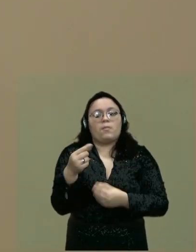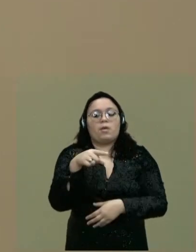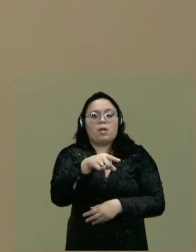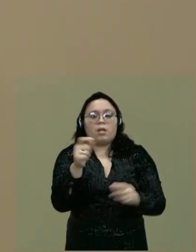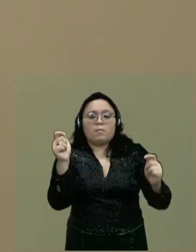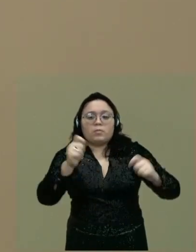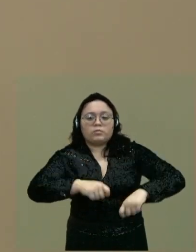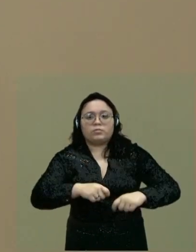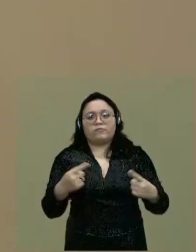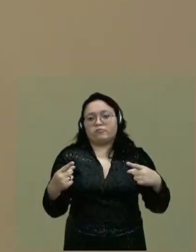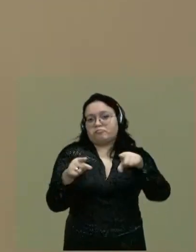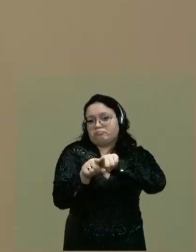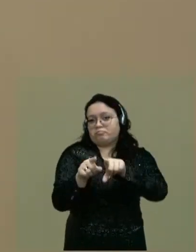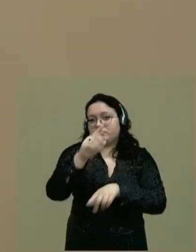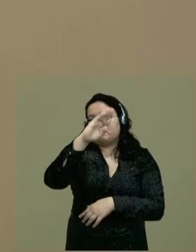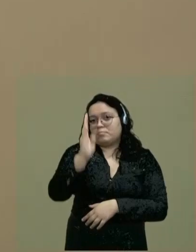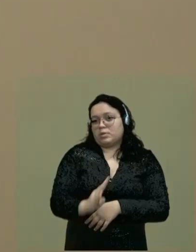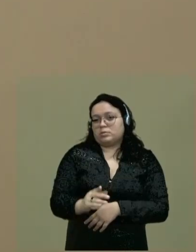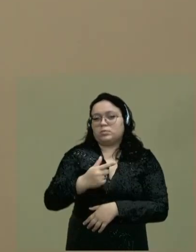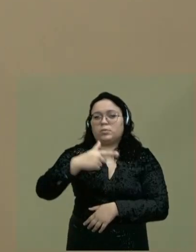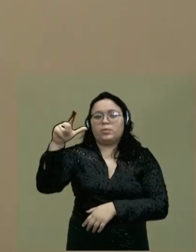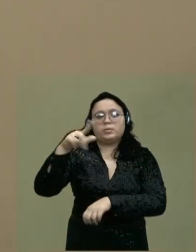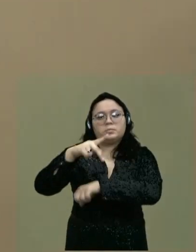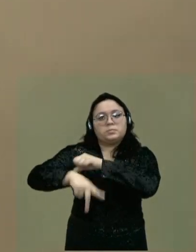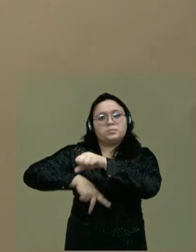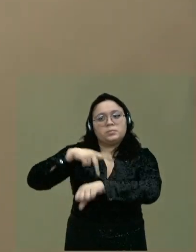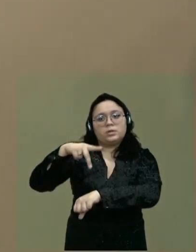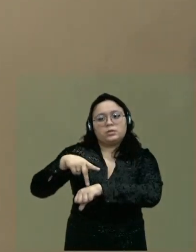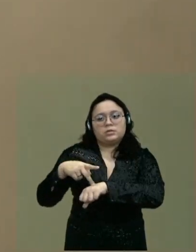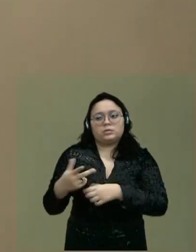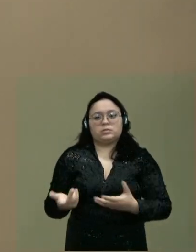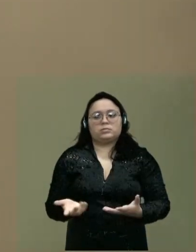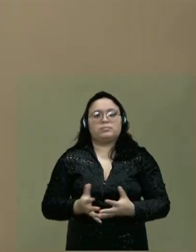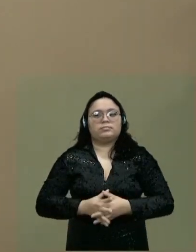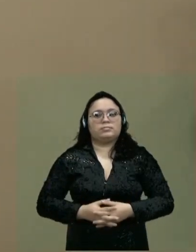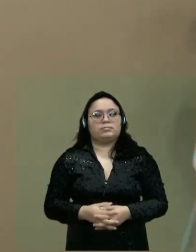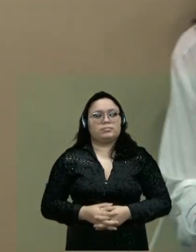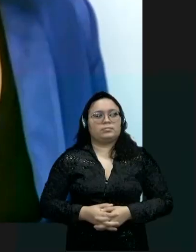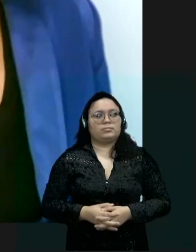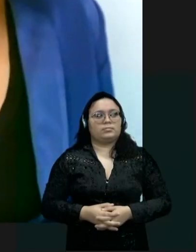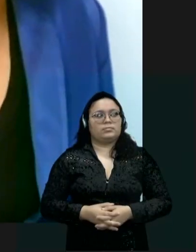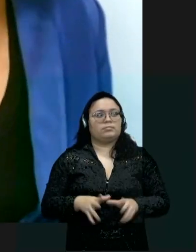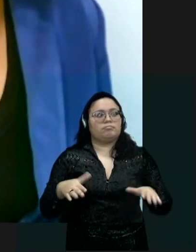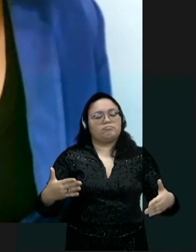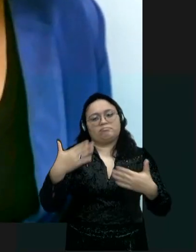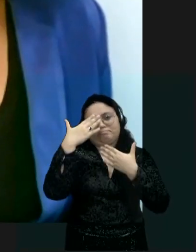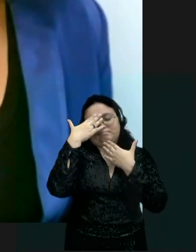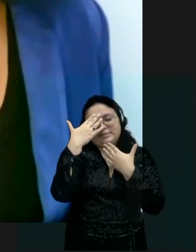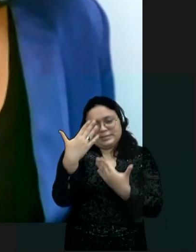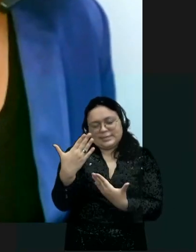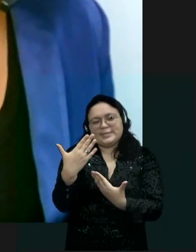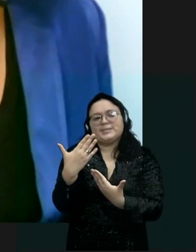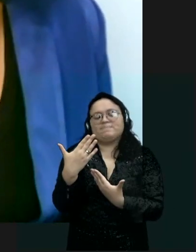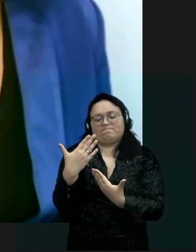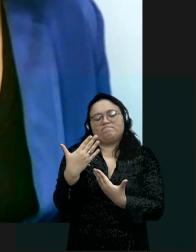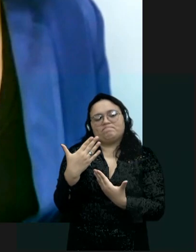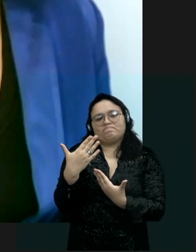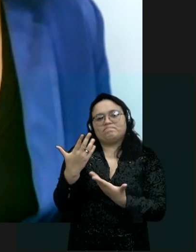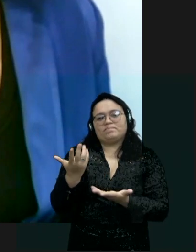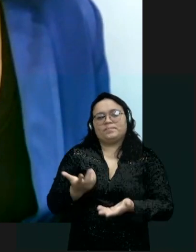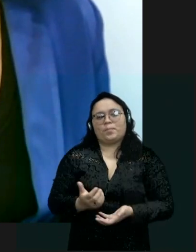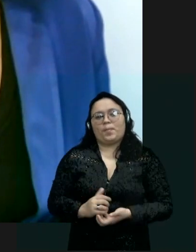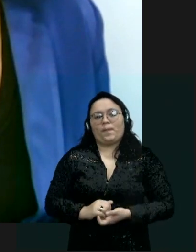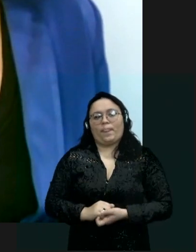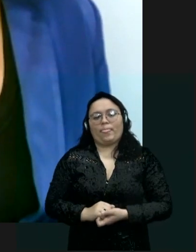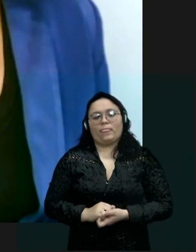Latin American countries. Thank you. Thank you. Thank you very much, Monica, for the question. And for sure, yes, I